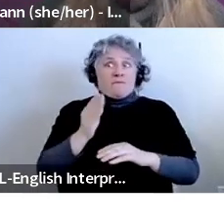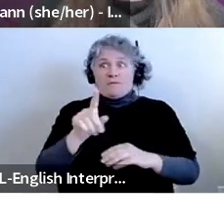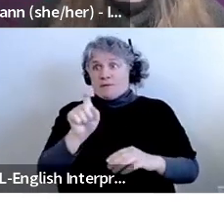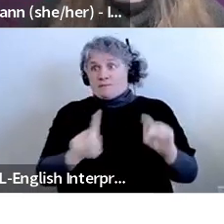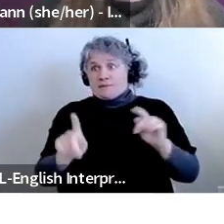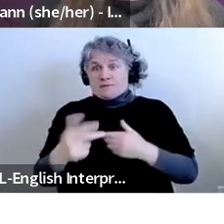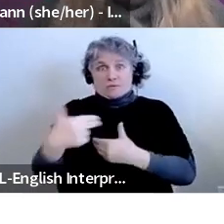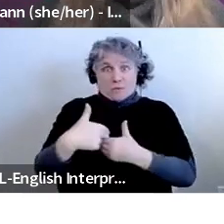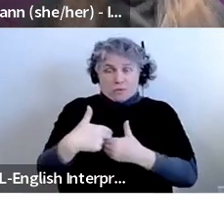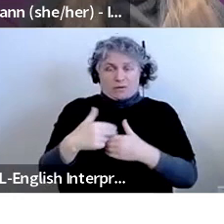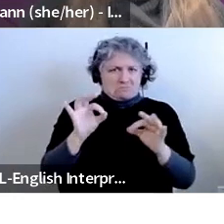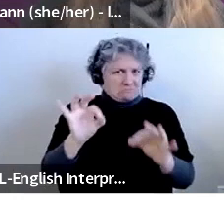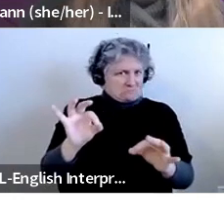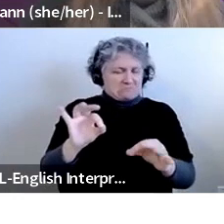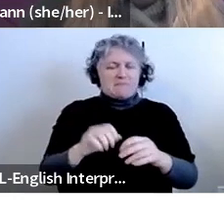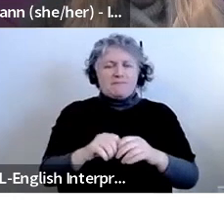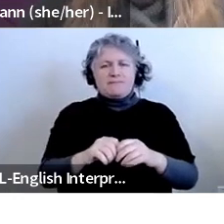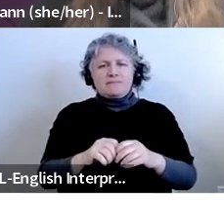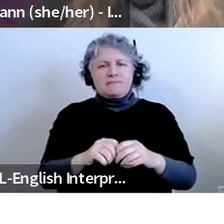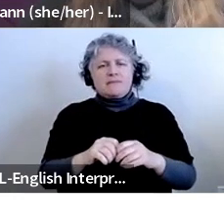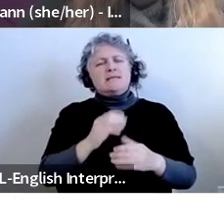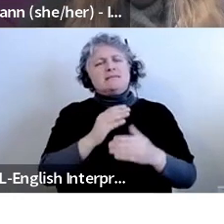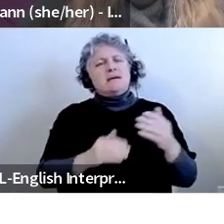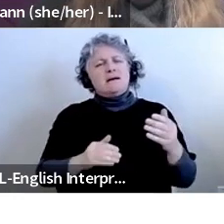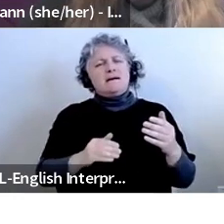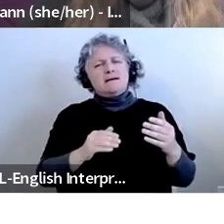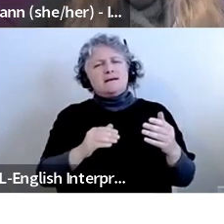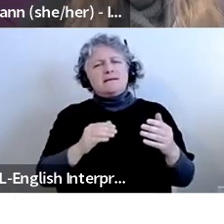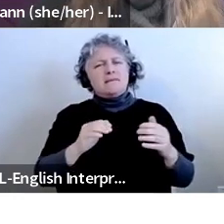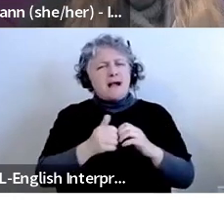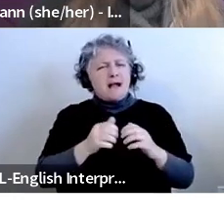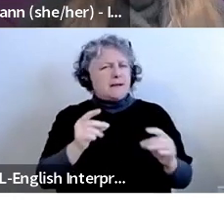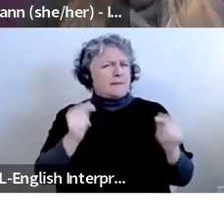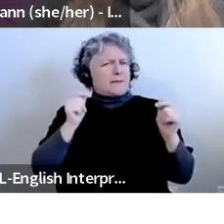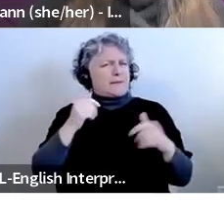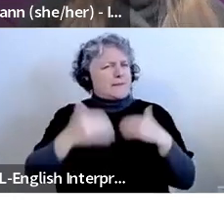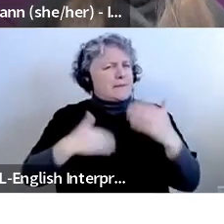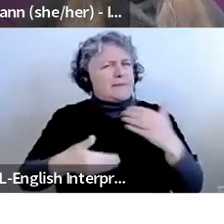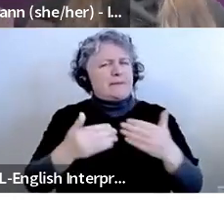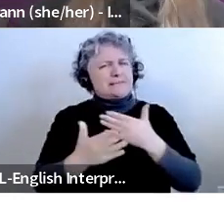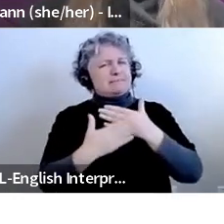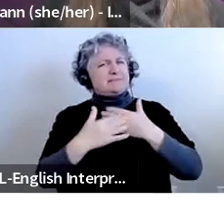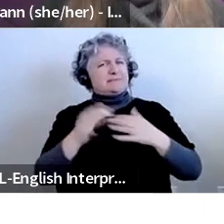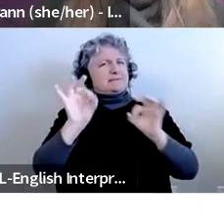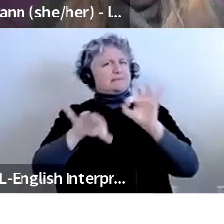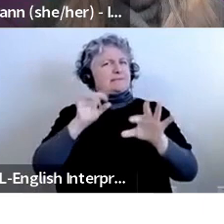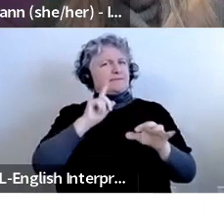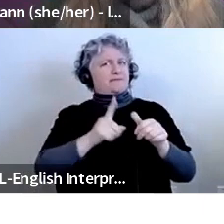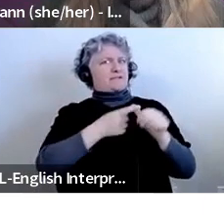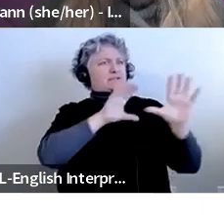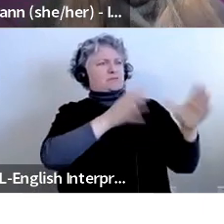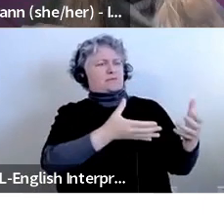call joining us today. And we learned some tips and tricks from the last time we ran these info sessions for cohort 1. So it will be easiest